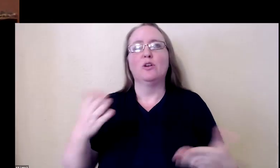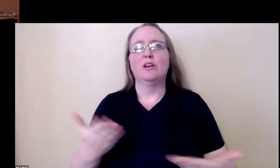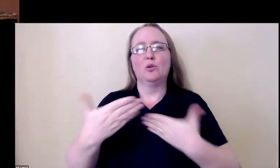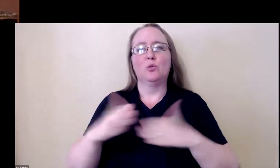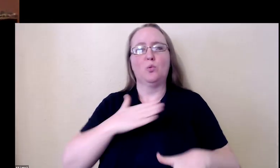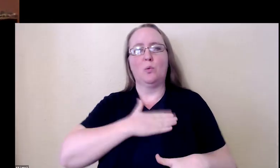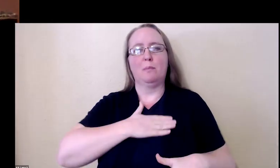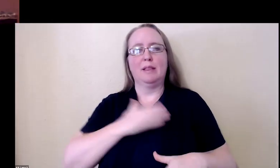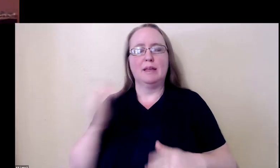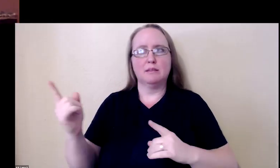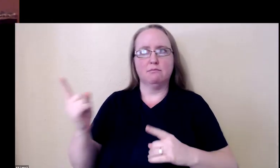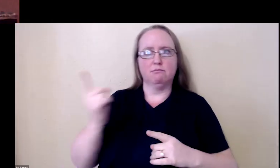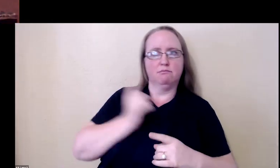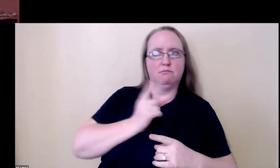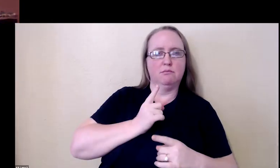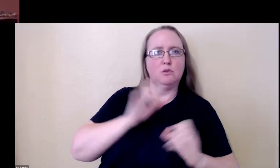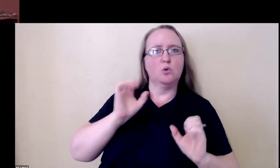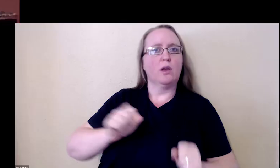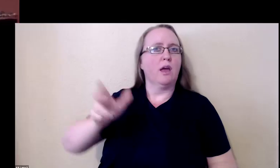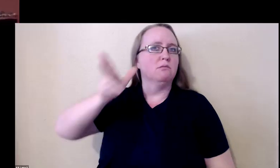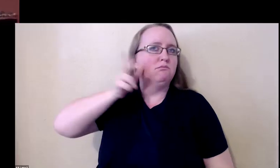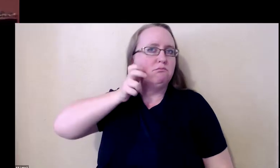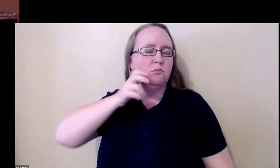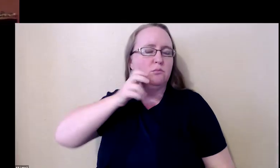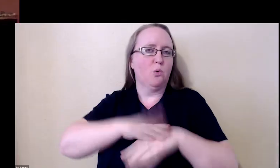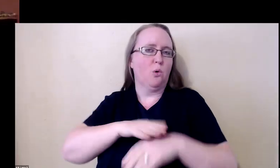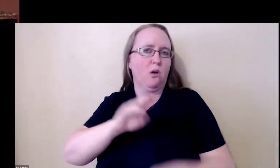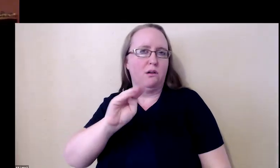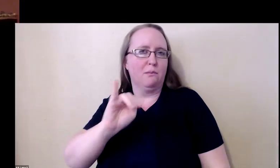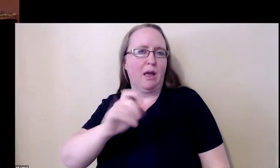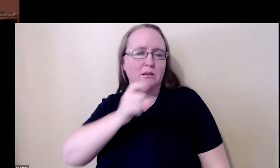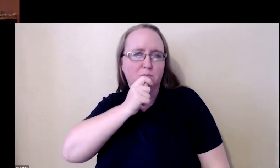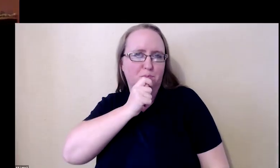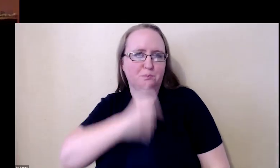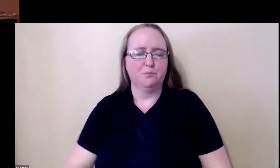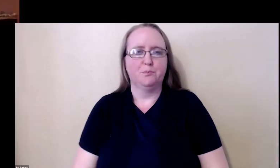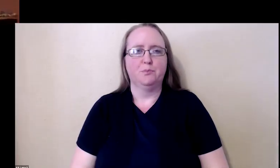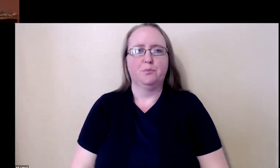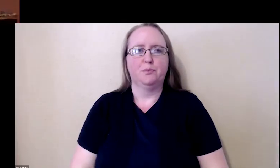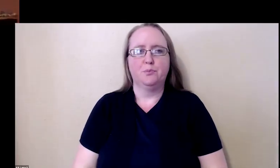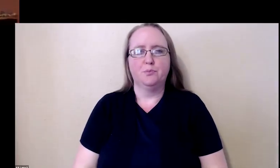that the mic can pick up any comments that you have.